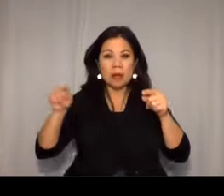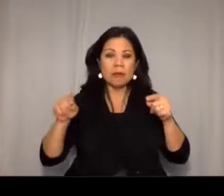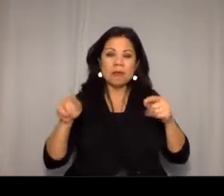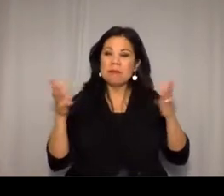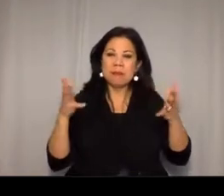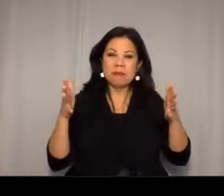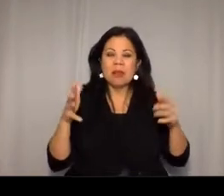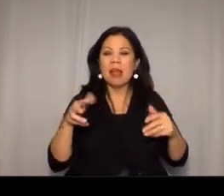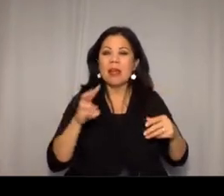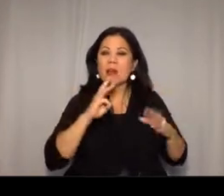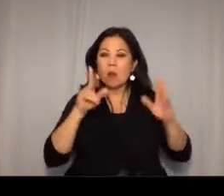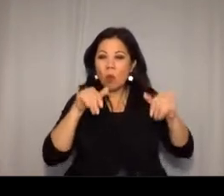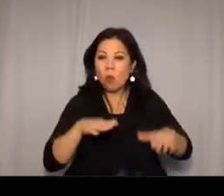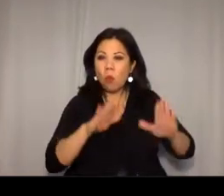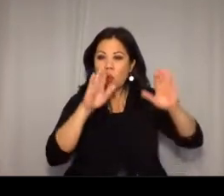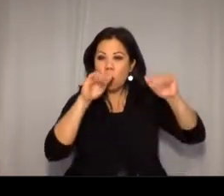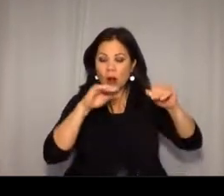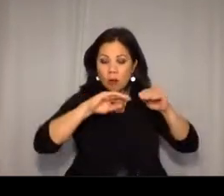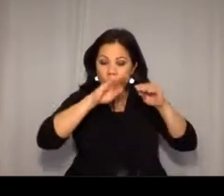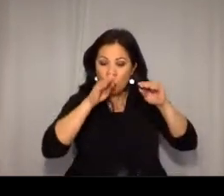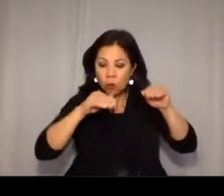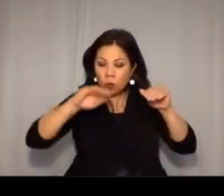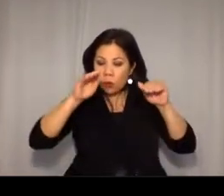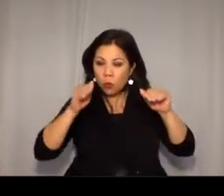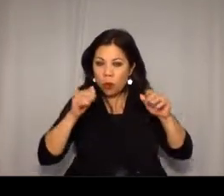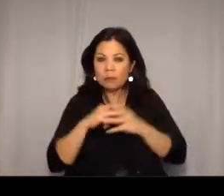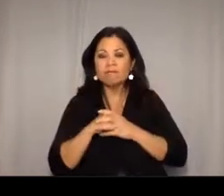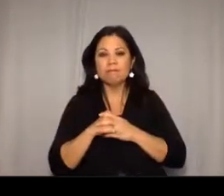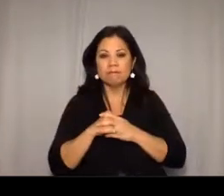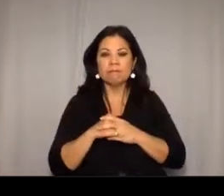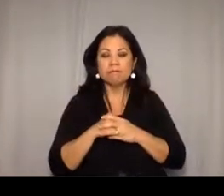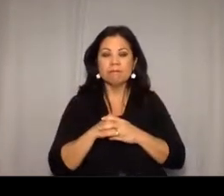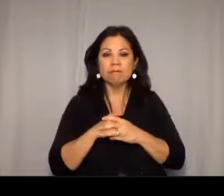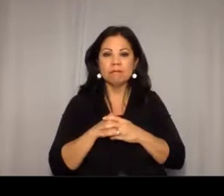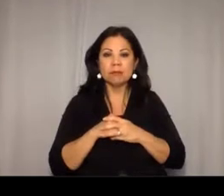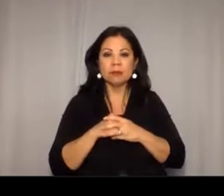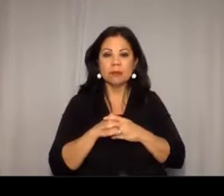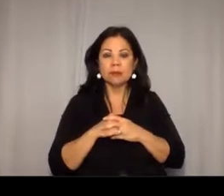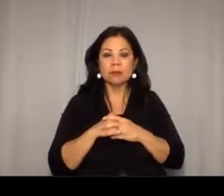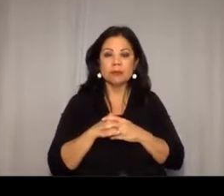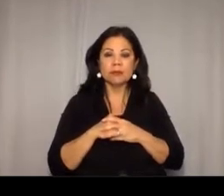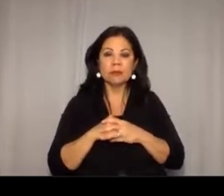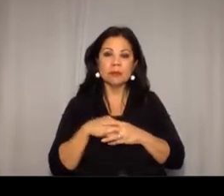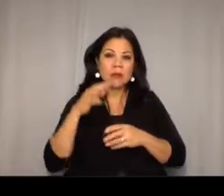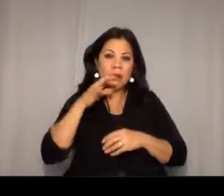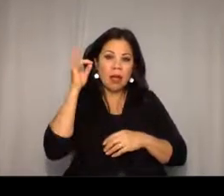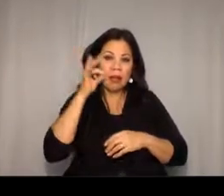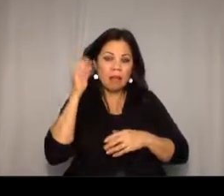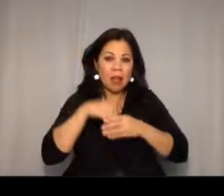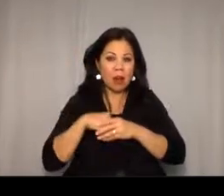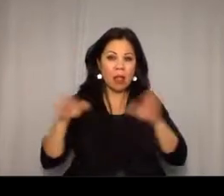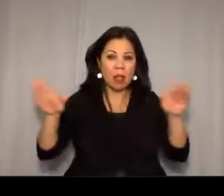are. So that's our feathers. I'm going to make 3 lines of them. We've got feathers inside that